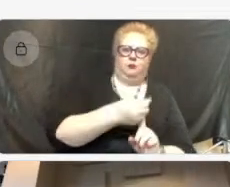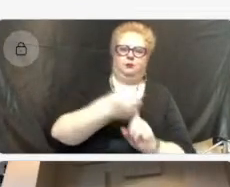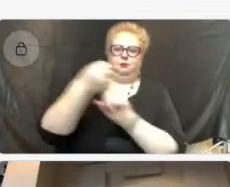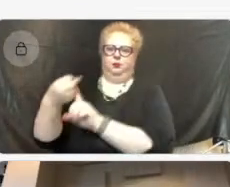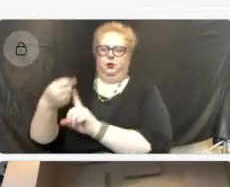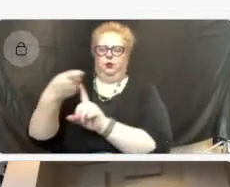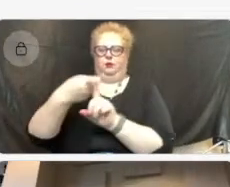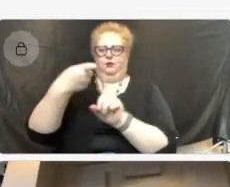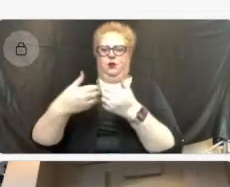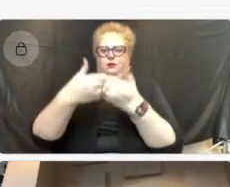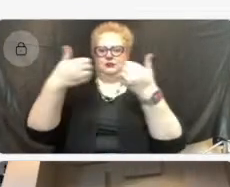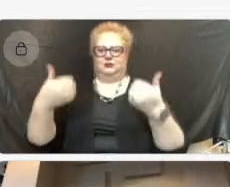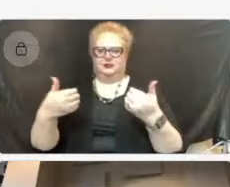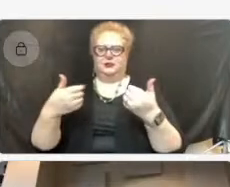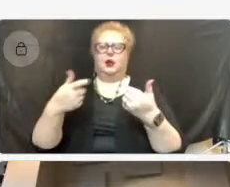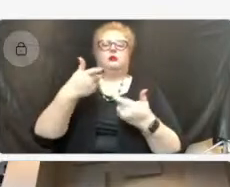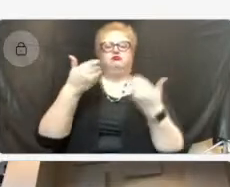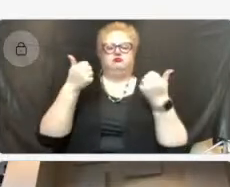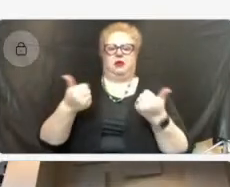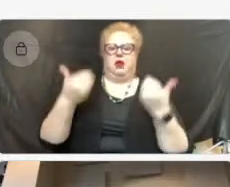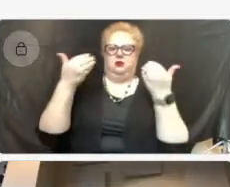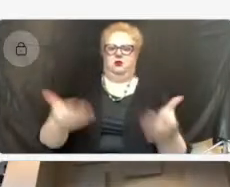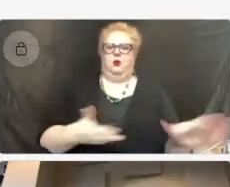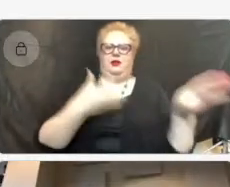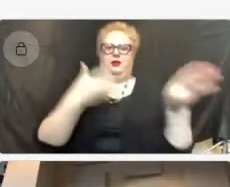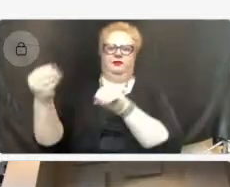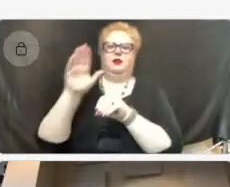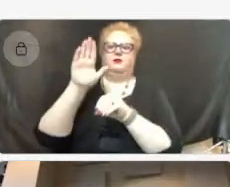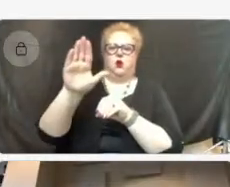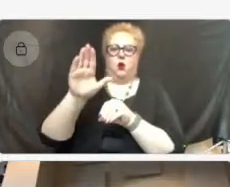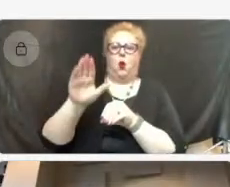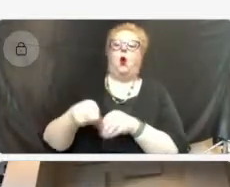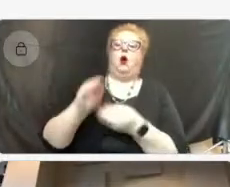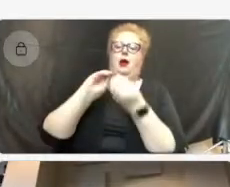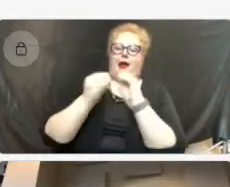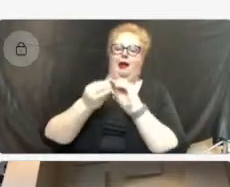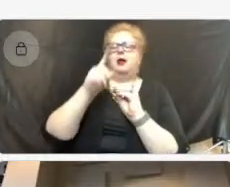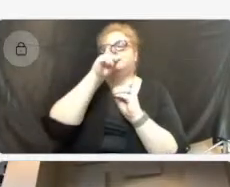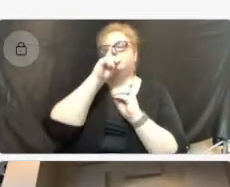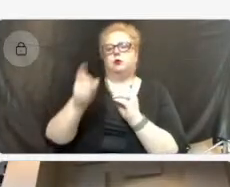welcome to leave. Your item has been approved.